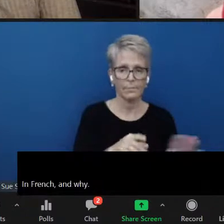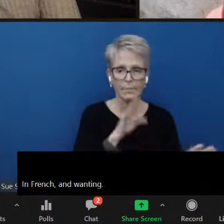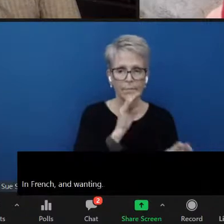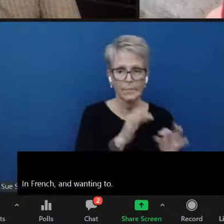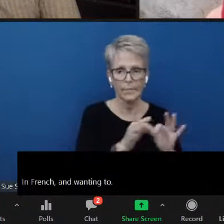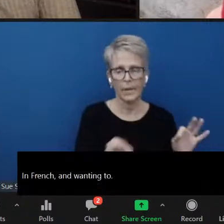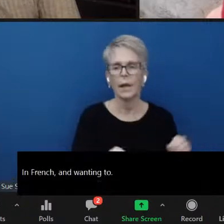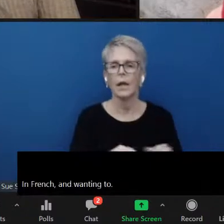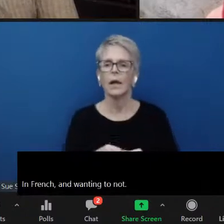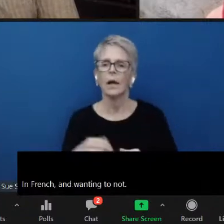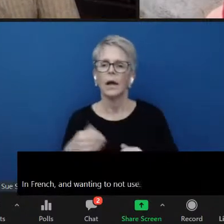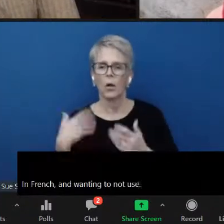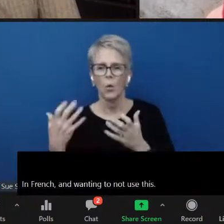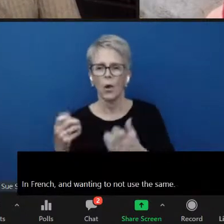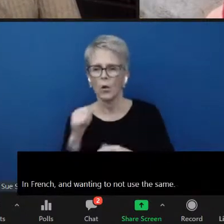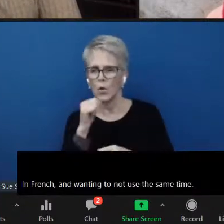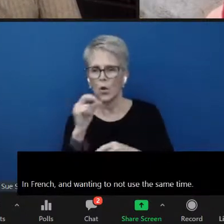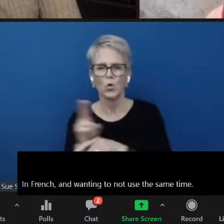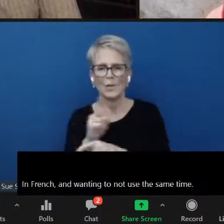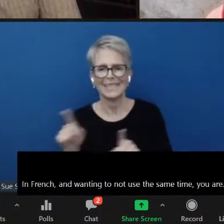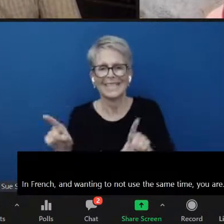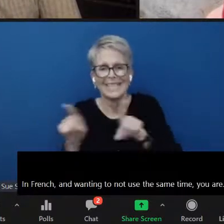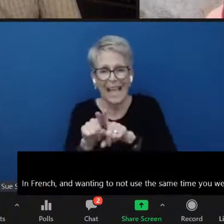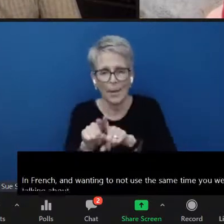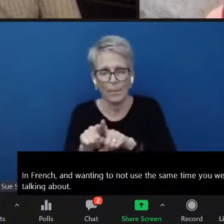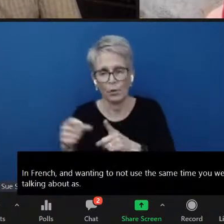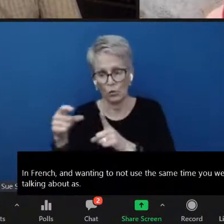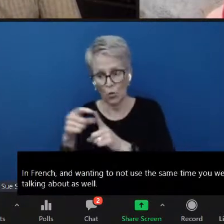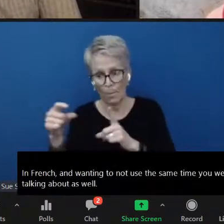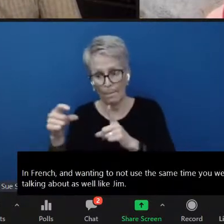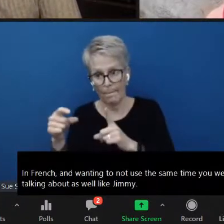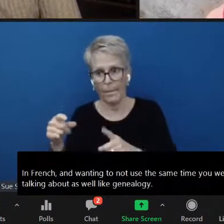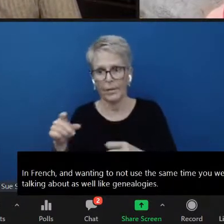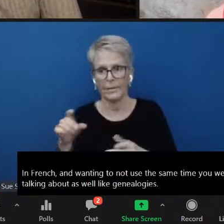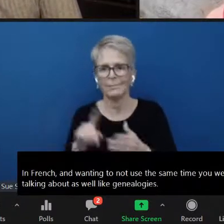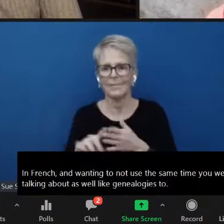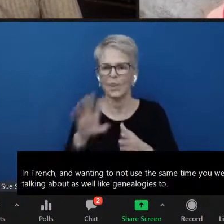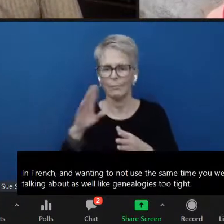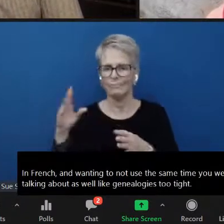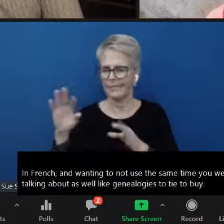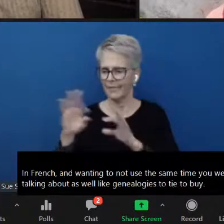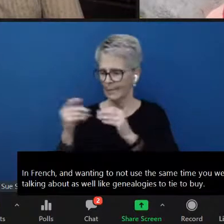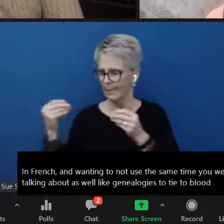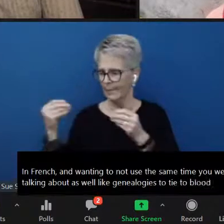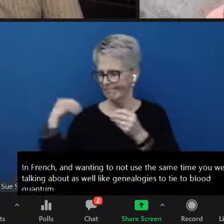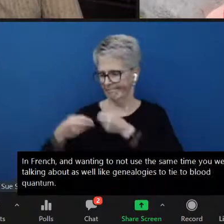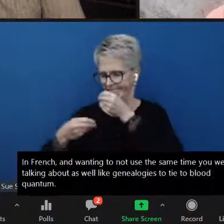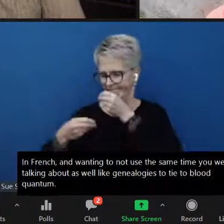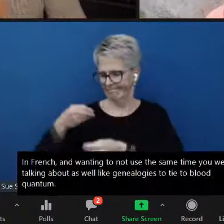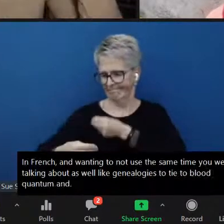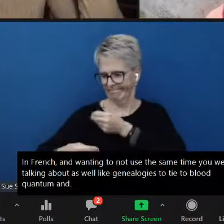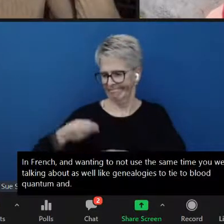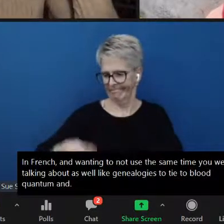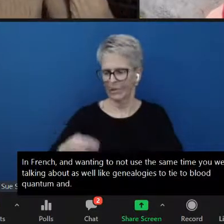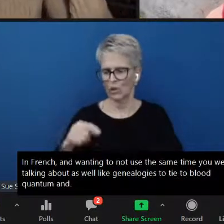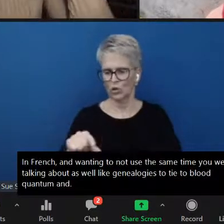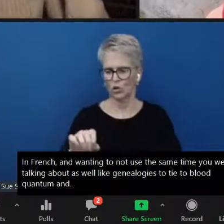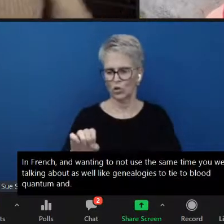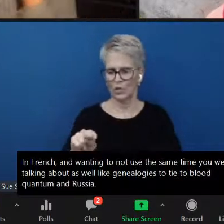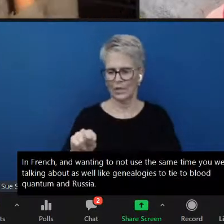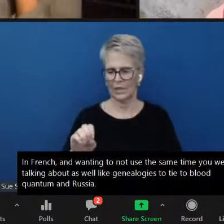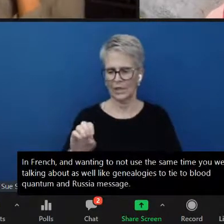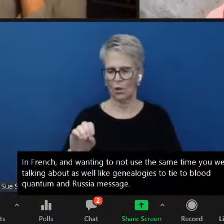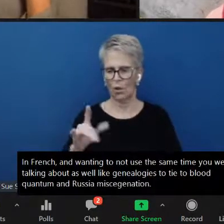wanting to not use the same term that you were talking about as well, like genealogy is too tied to blood quantum and to